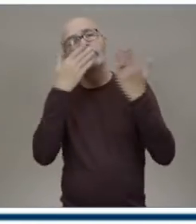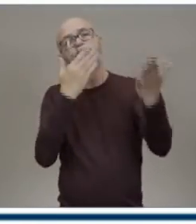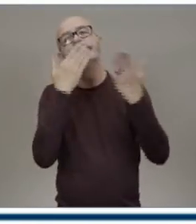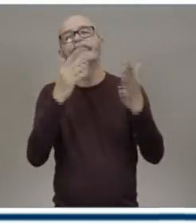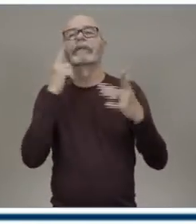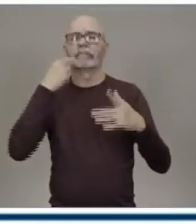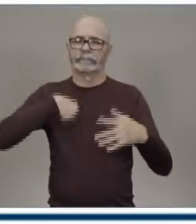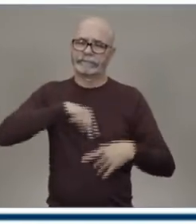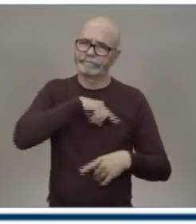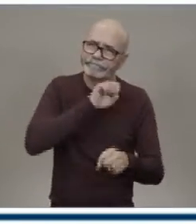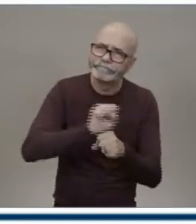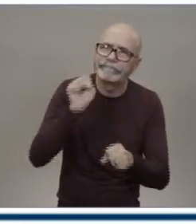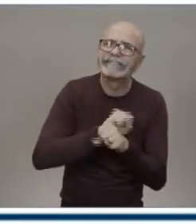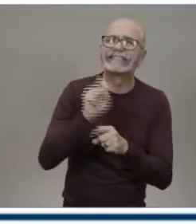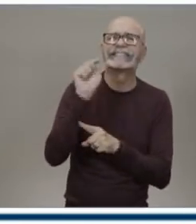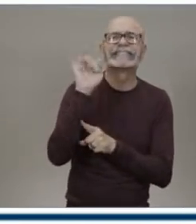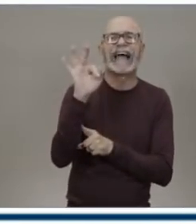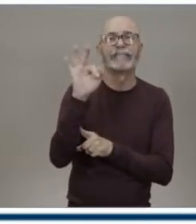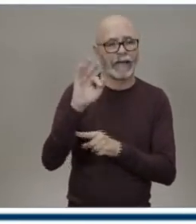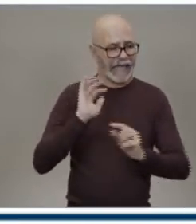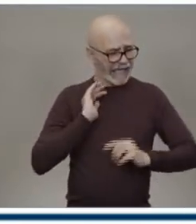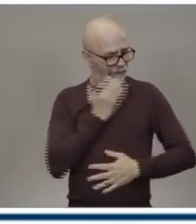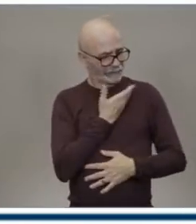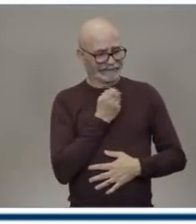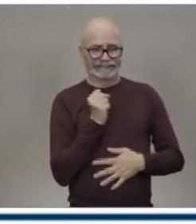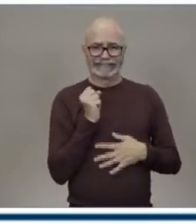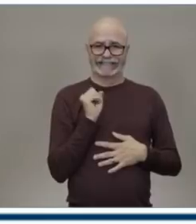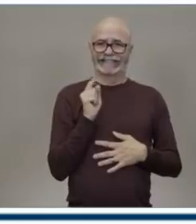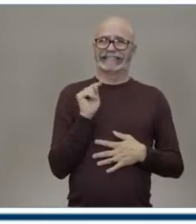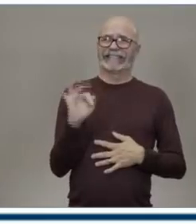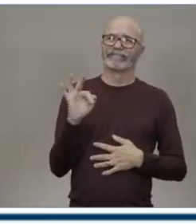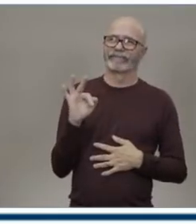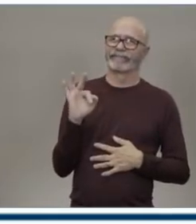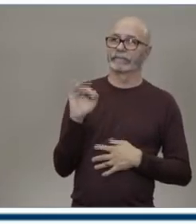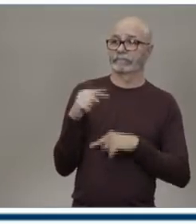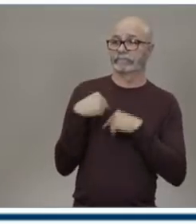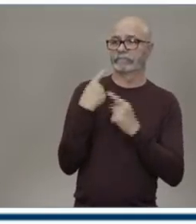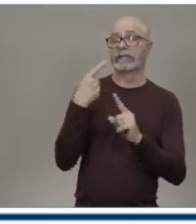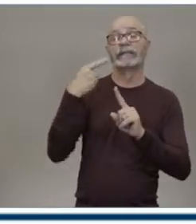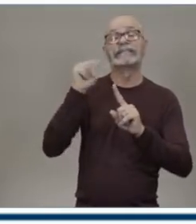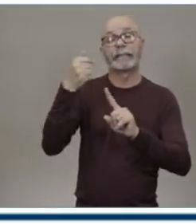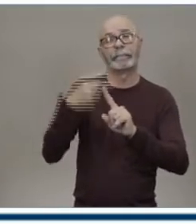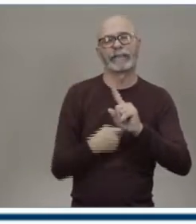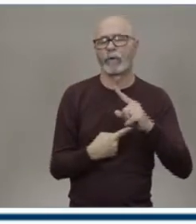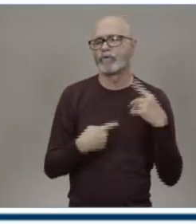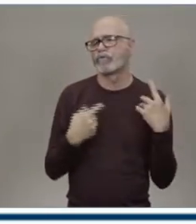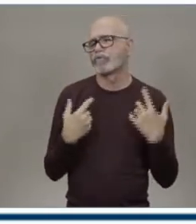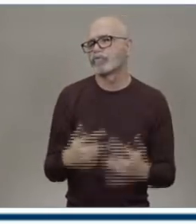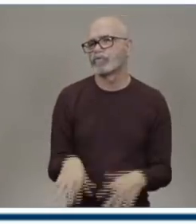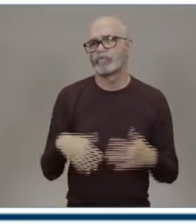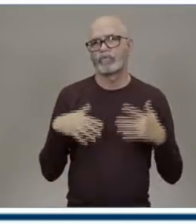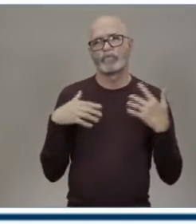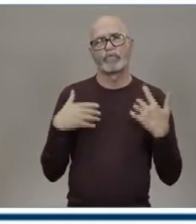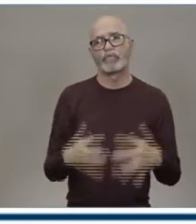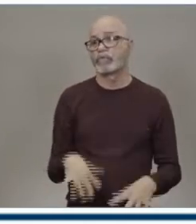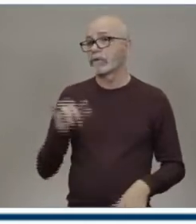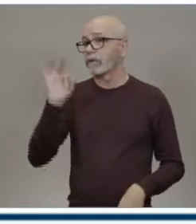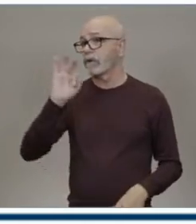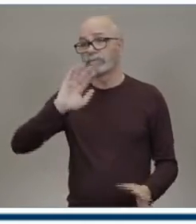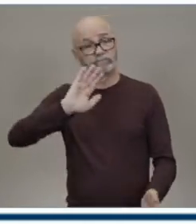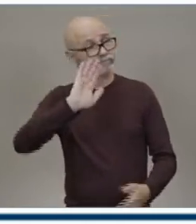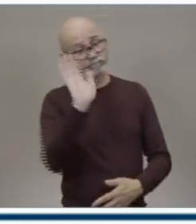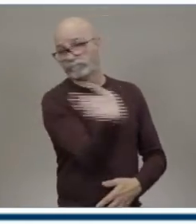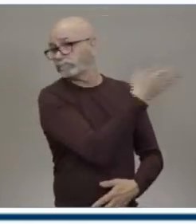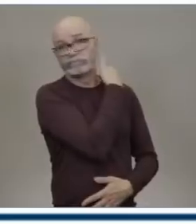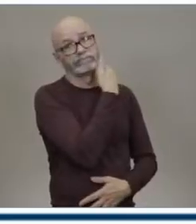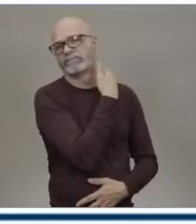work in my office over the last 10 months. I'll be perfectly frank, it would have been an extremely impossible 10 months for me